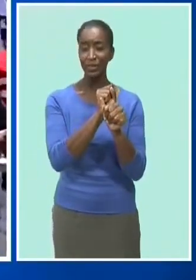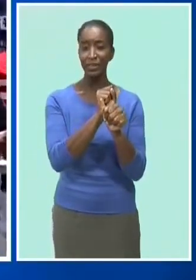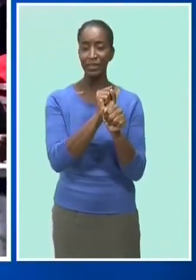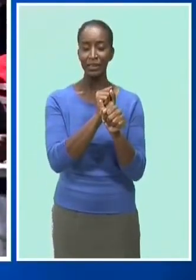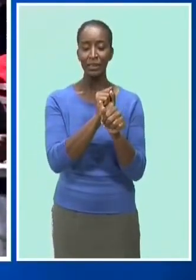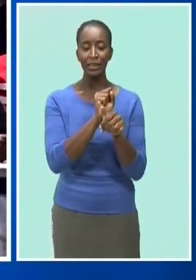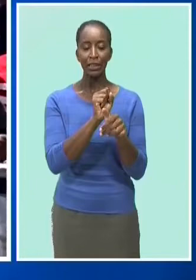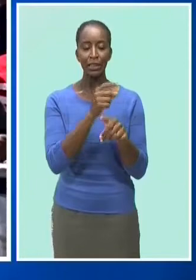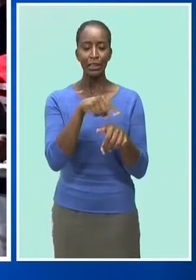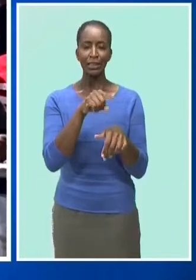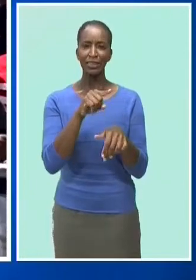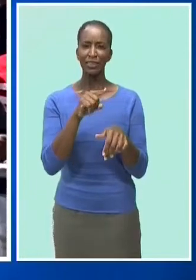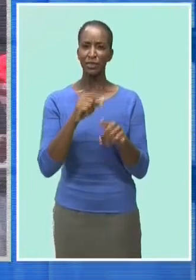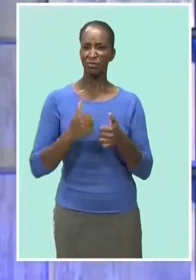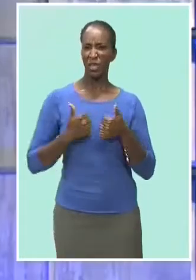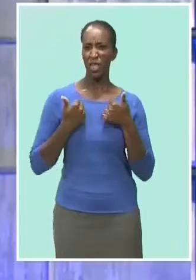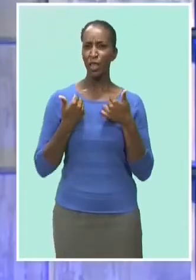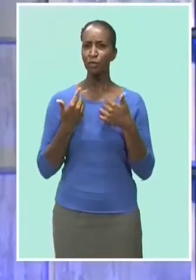the rise.